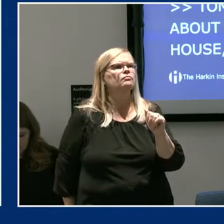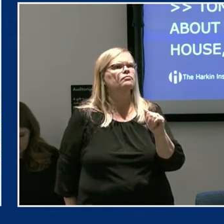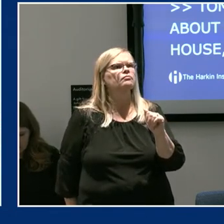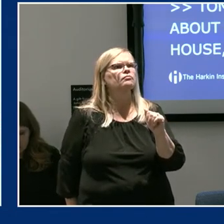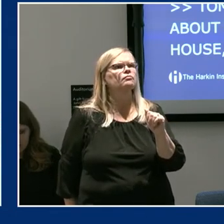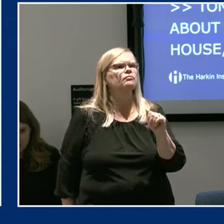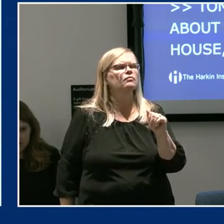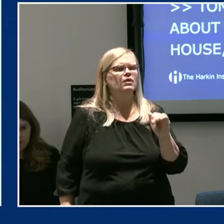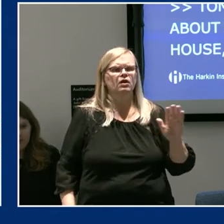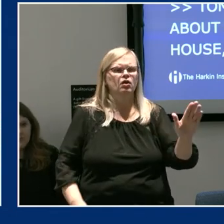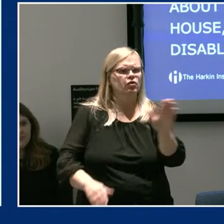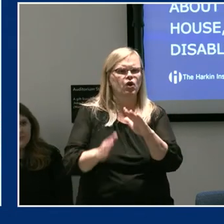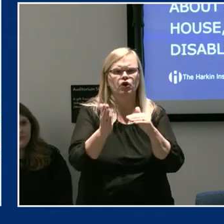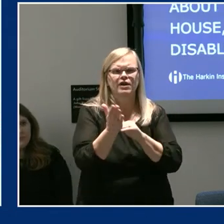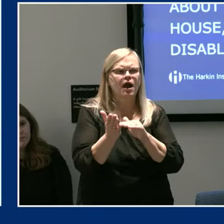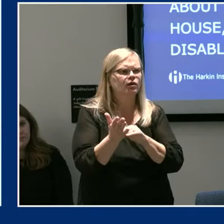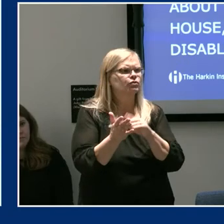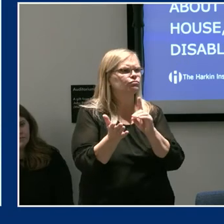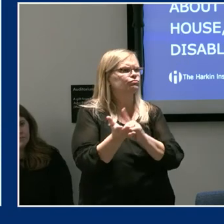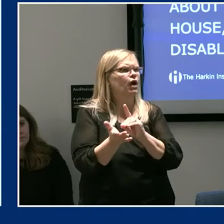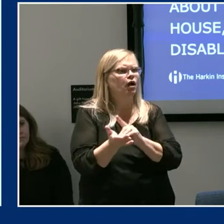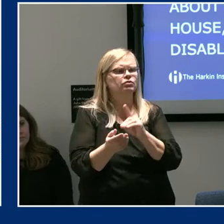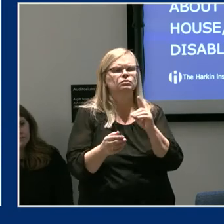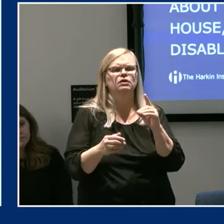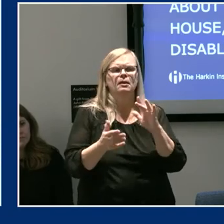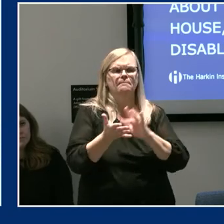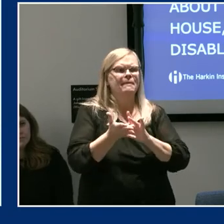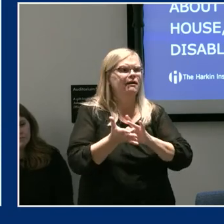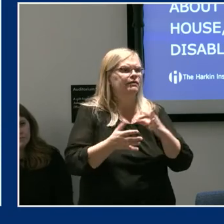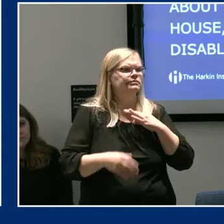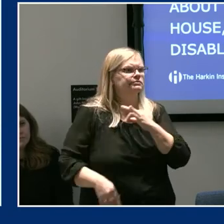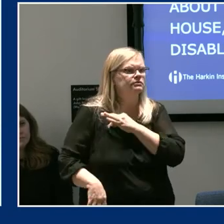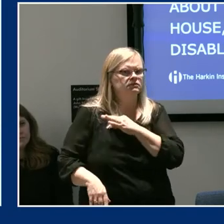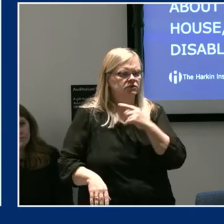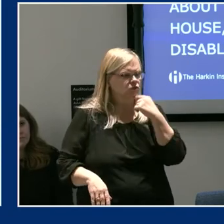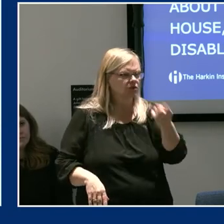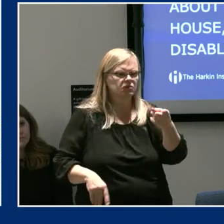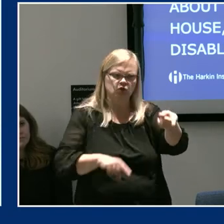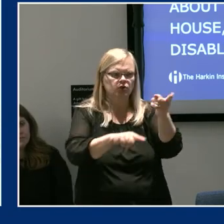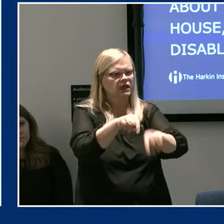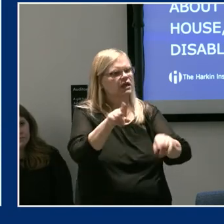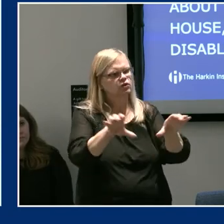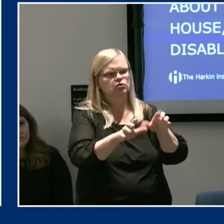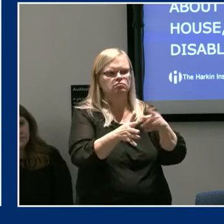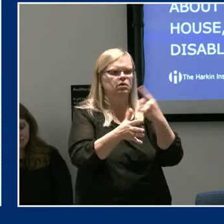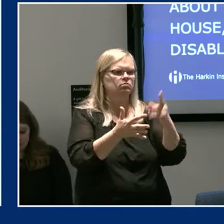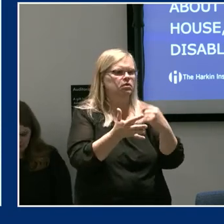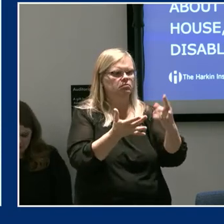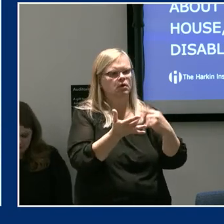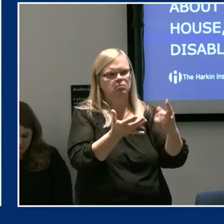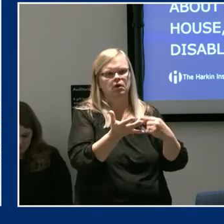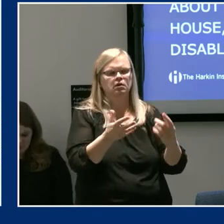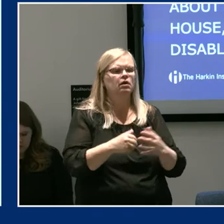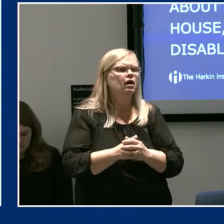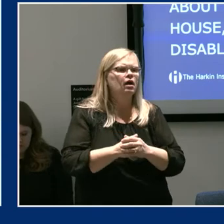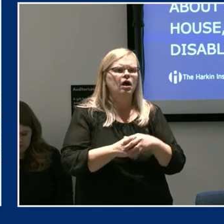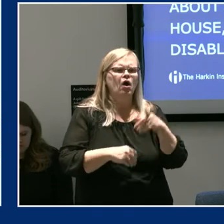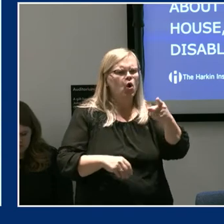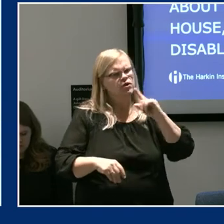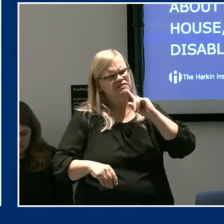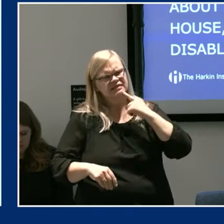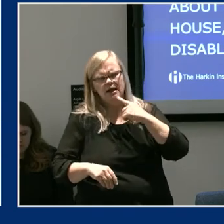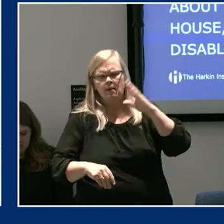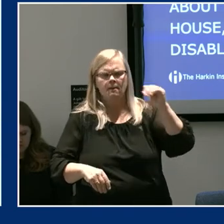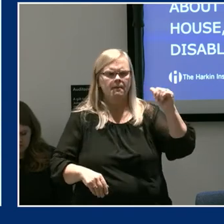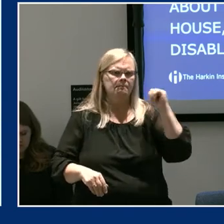Their doctors, their medical personnel told them they couldn't do this. They had either a severe back injury